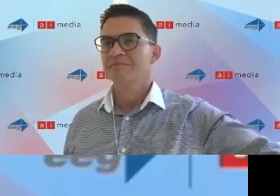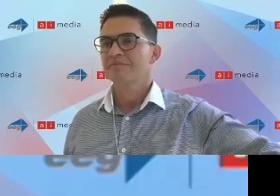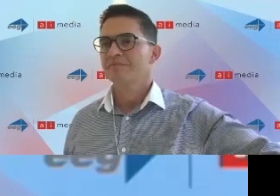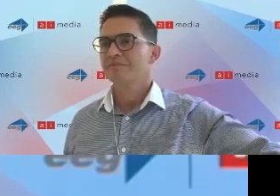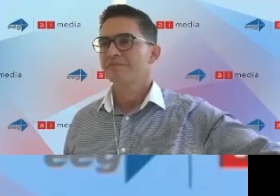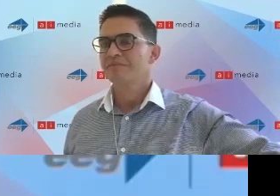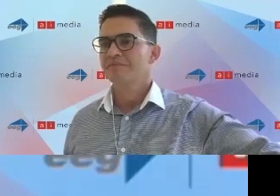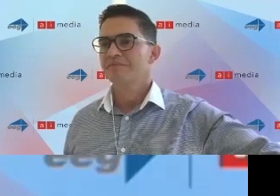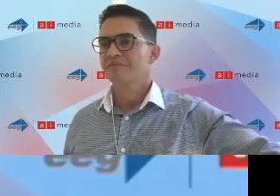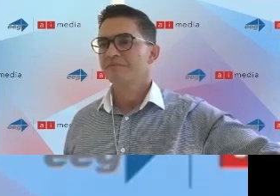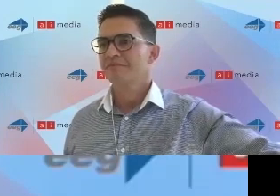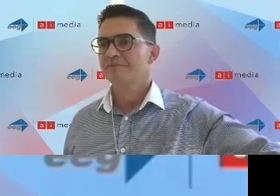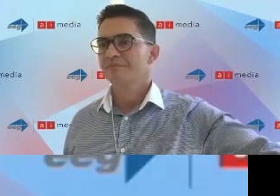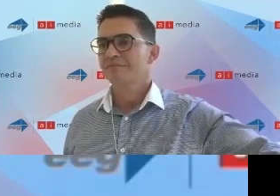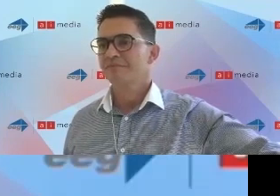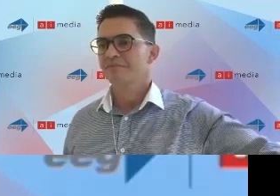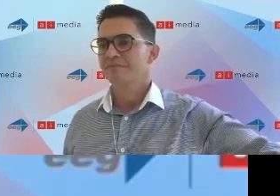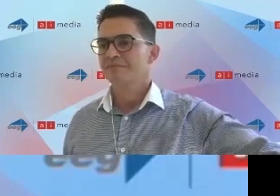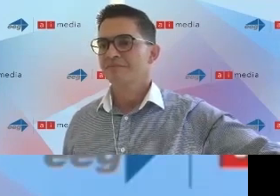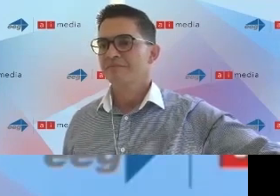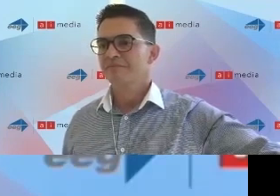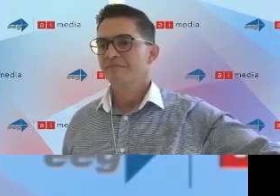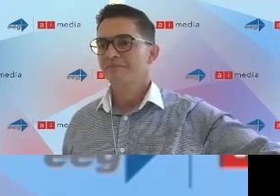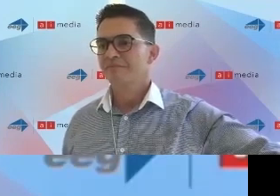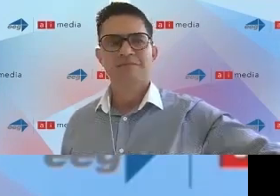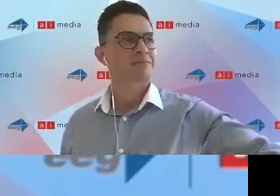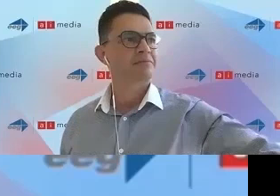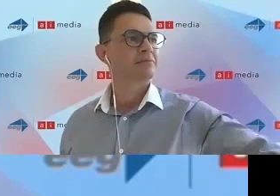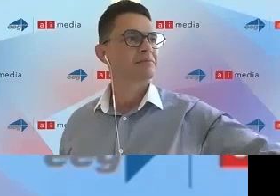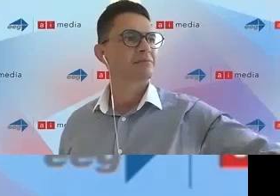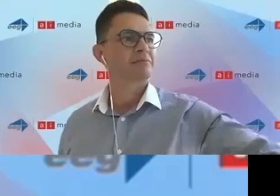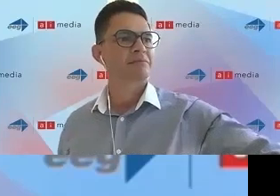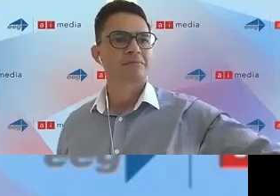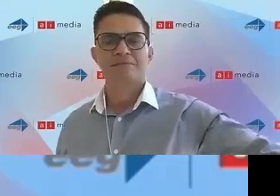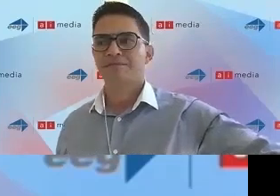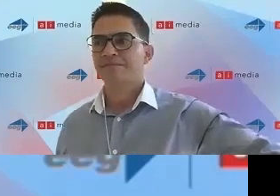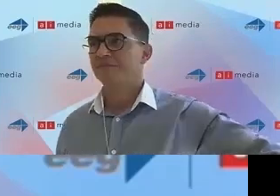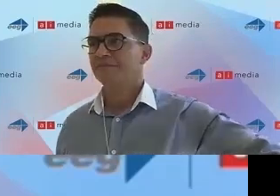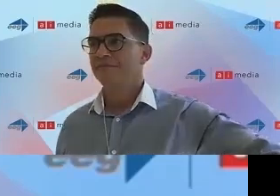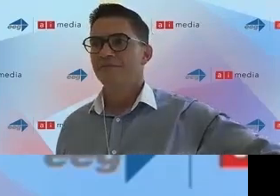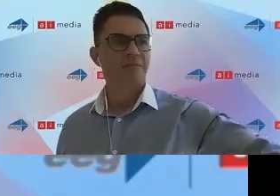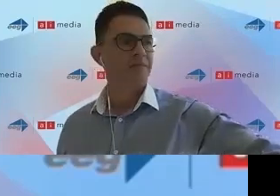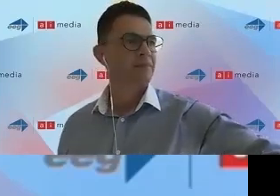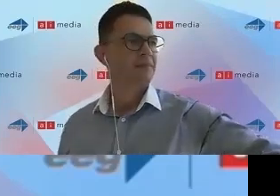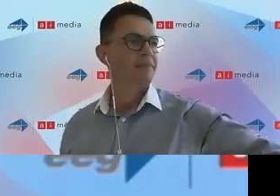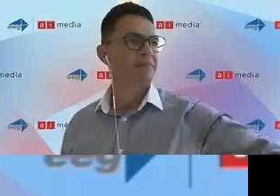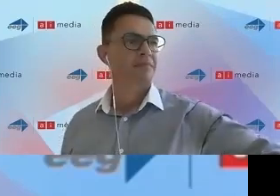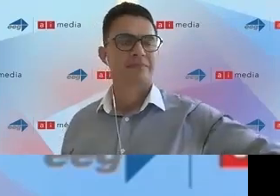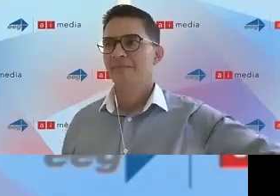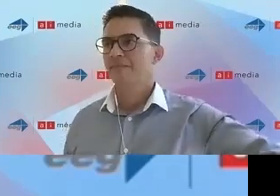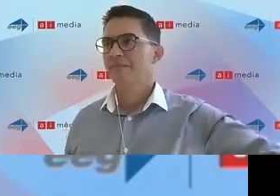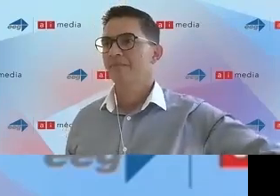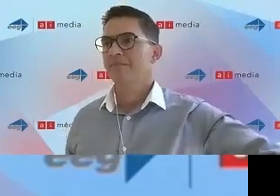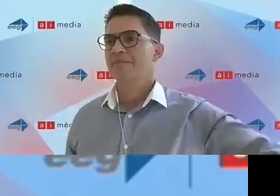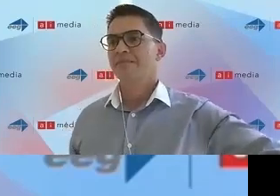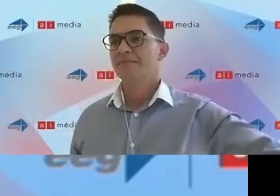and execution of deliverables, scalable operations with a focus on emerging technologies, and a strategic imperative of